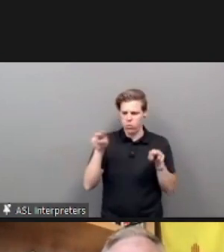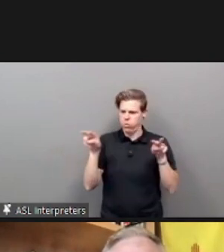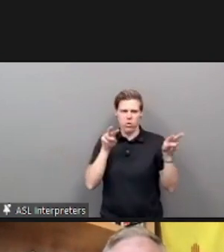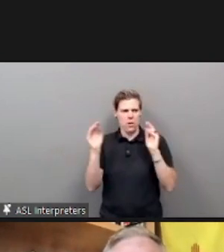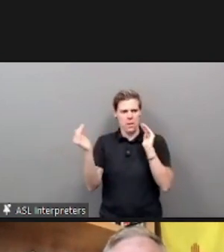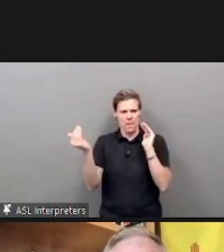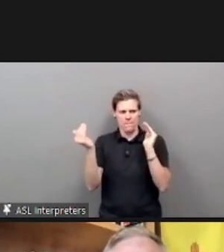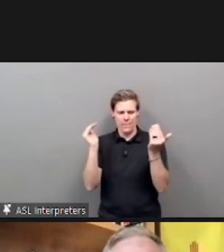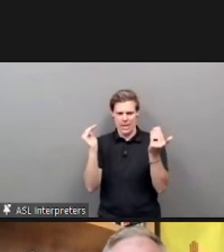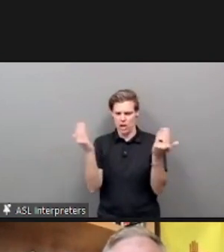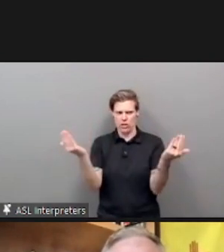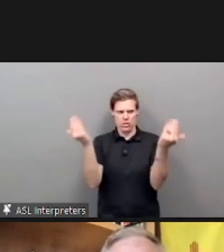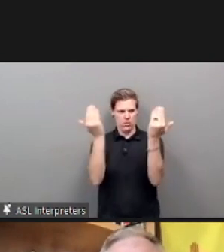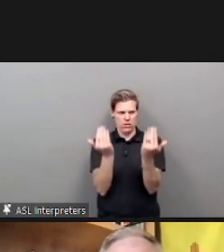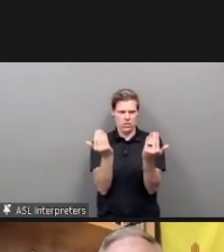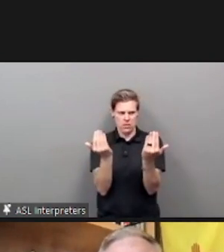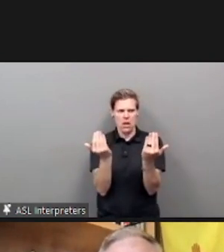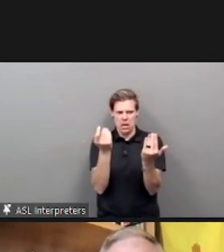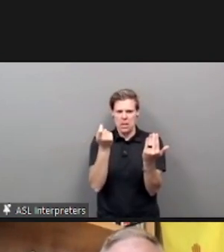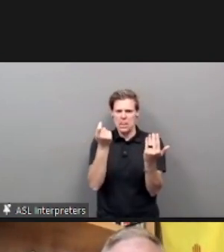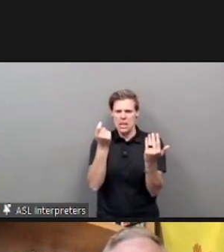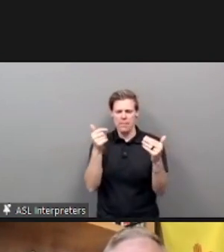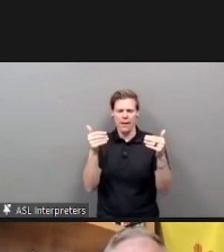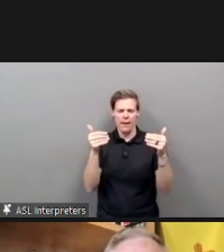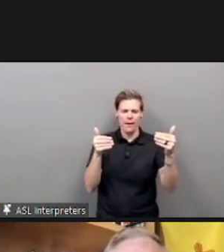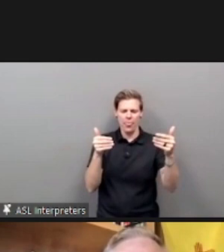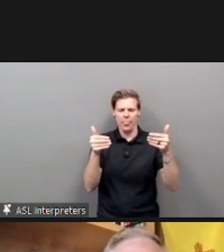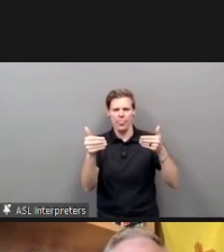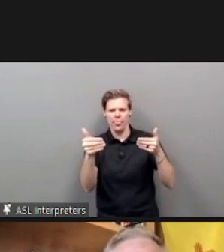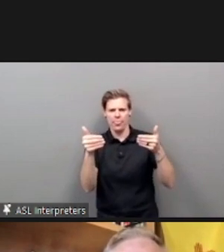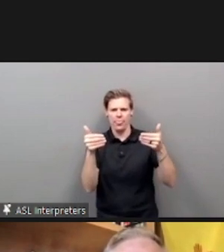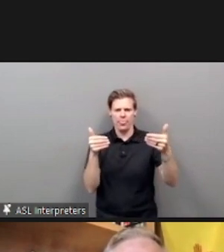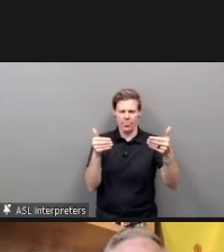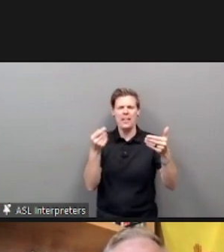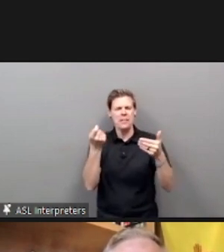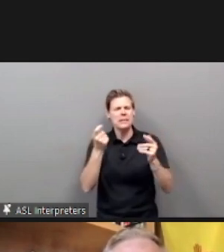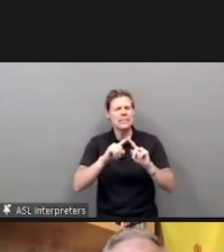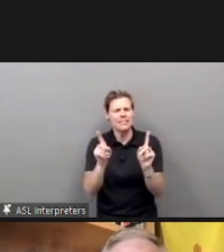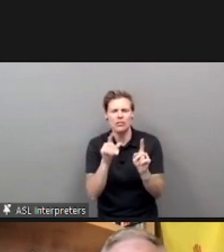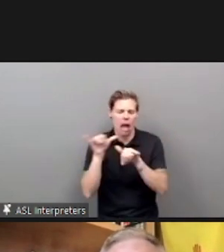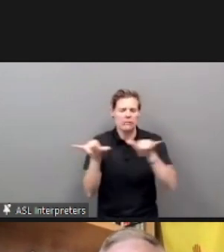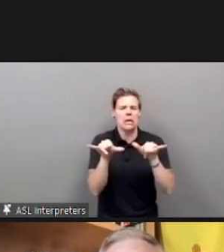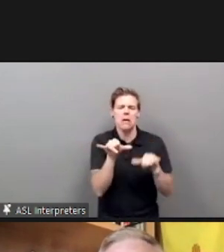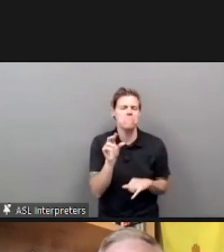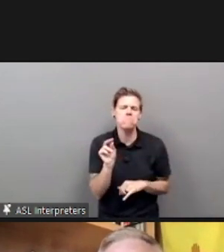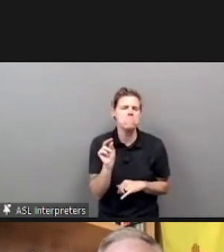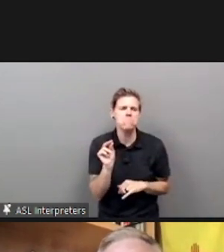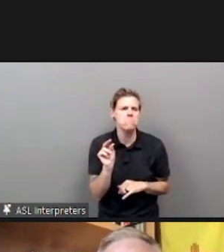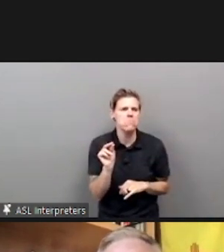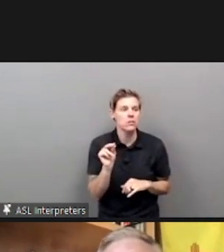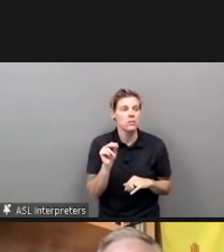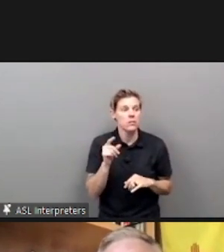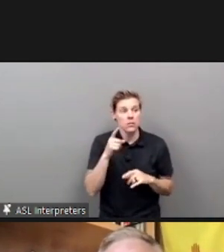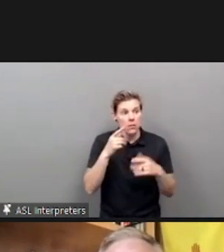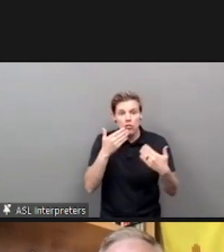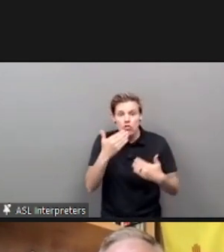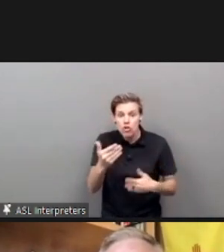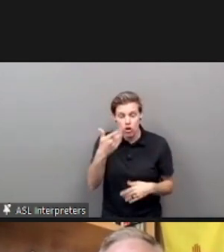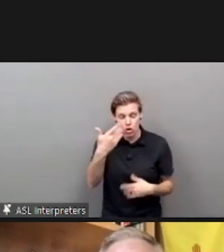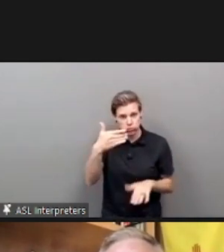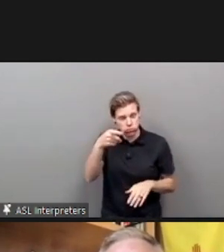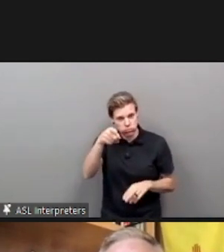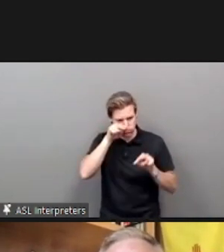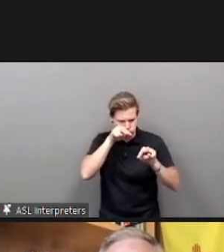to see differences when you carefully look, which you've done. But look at the